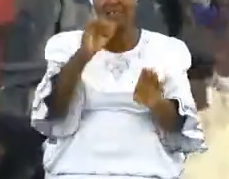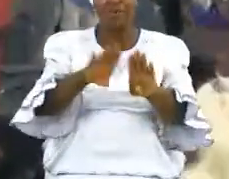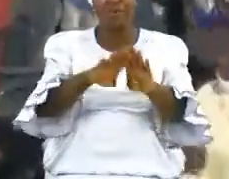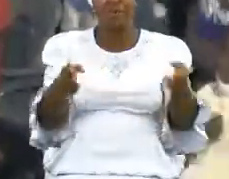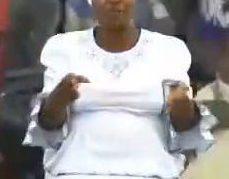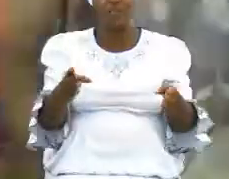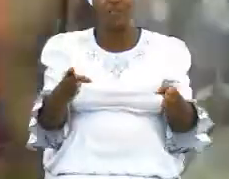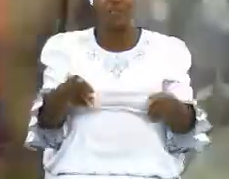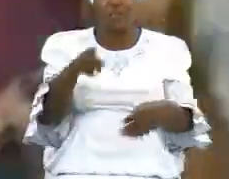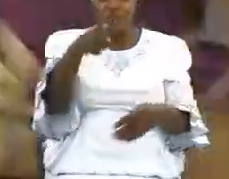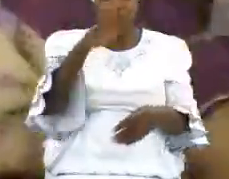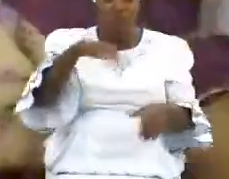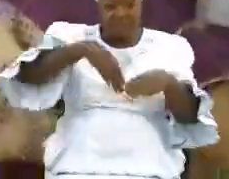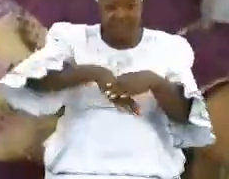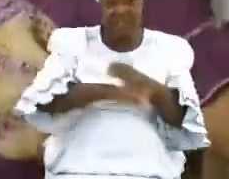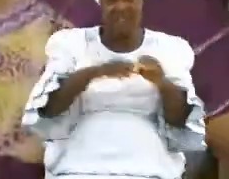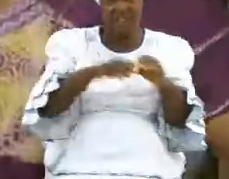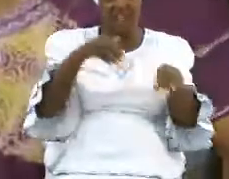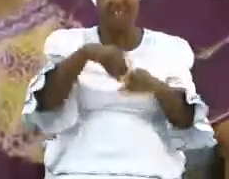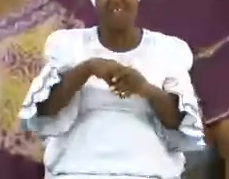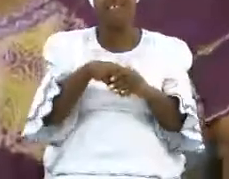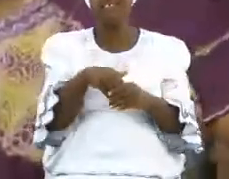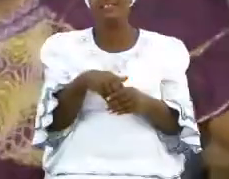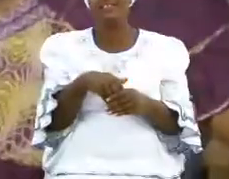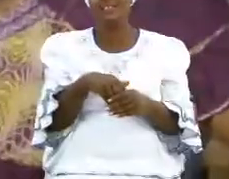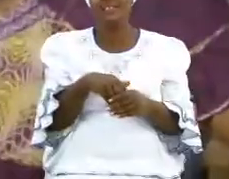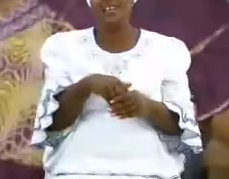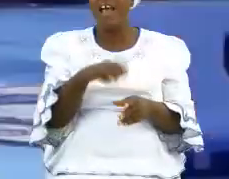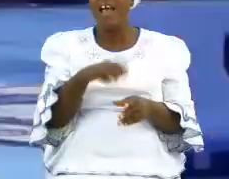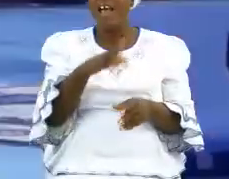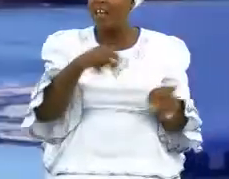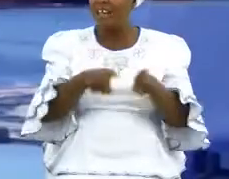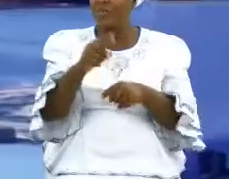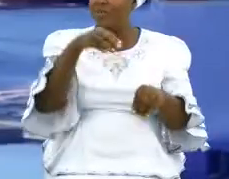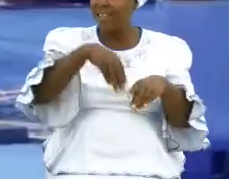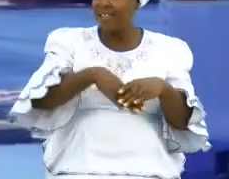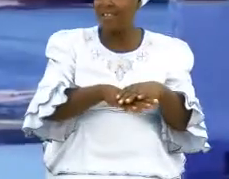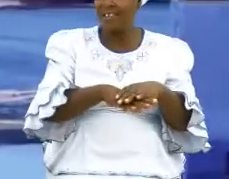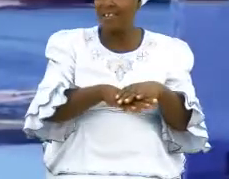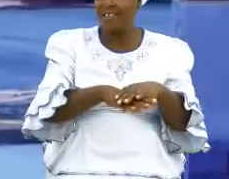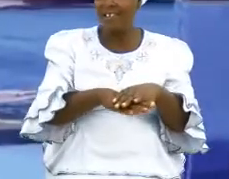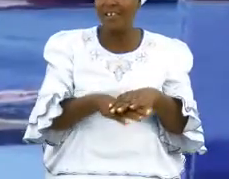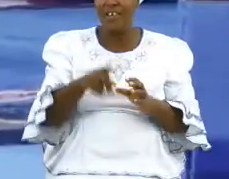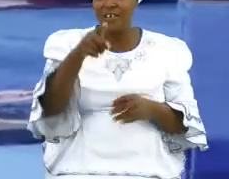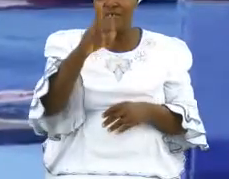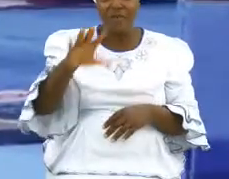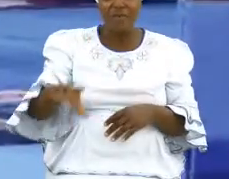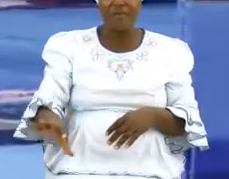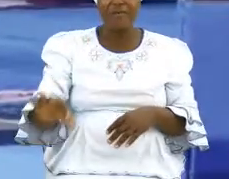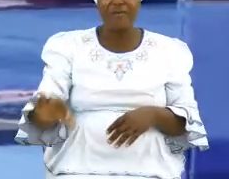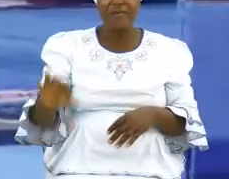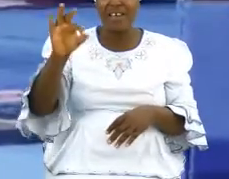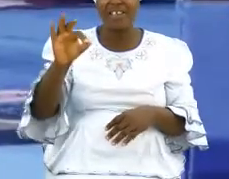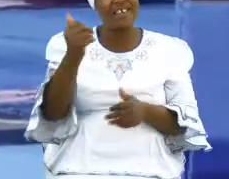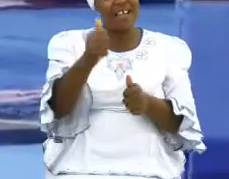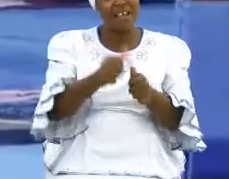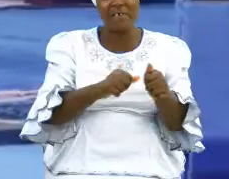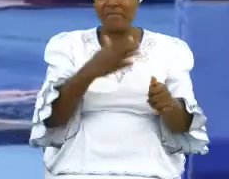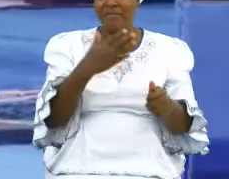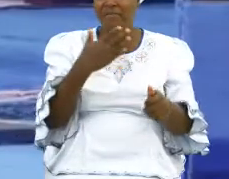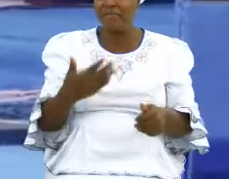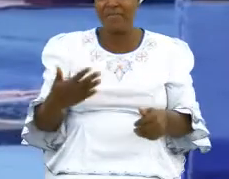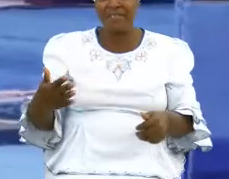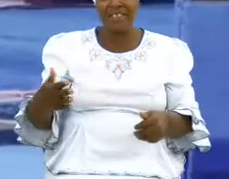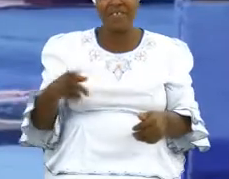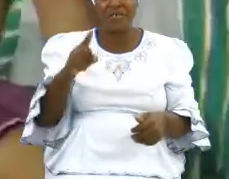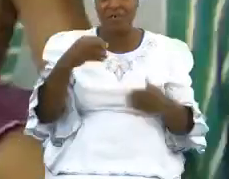will enter in. As you enter, you'll find everything you have come